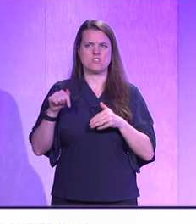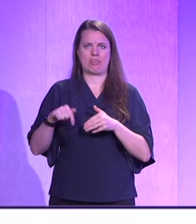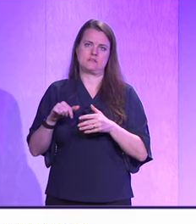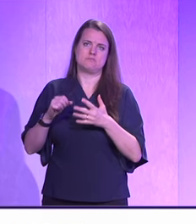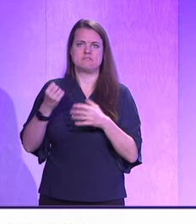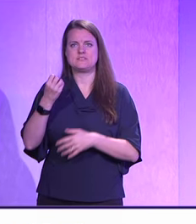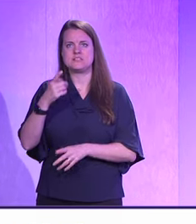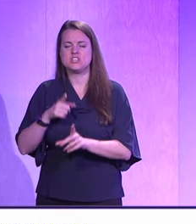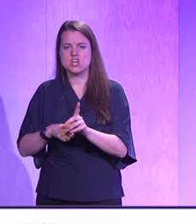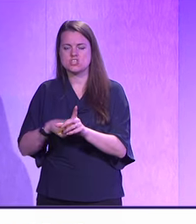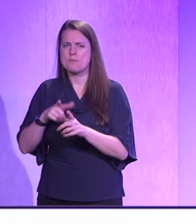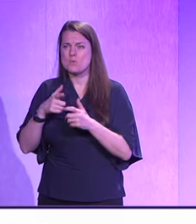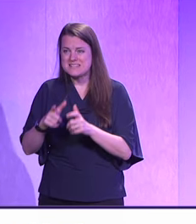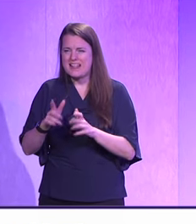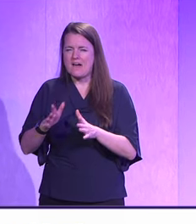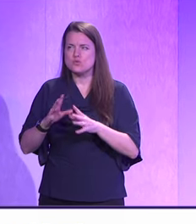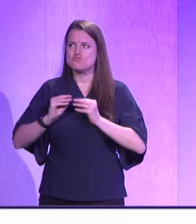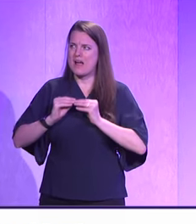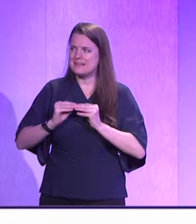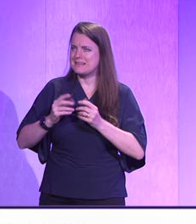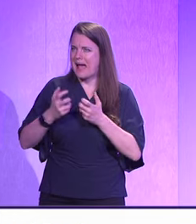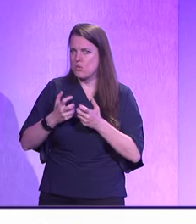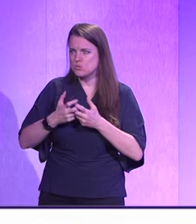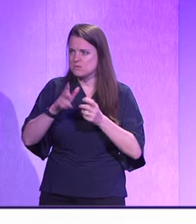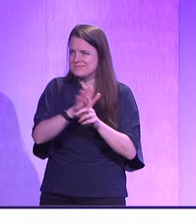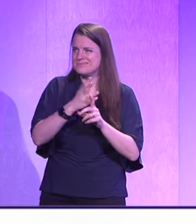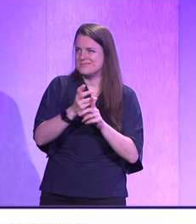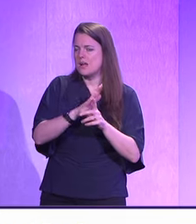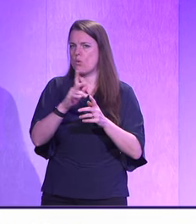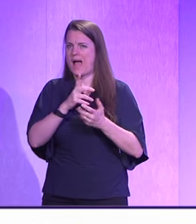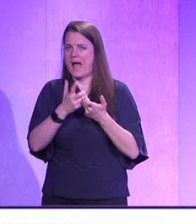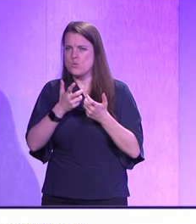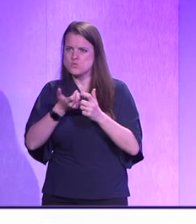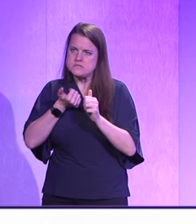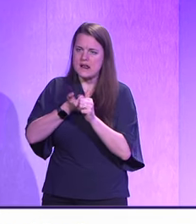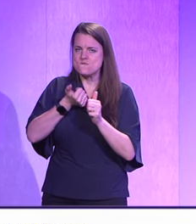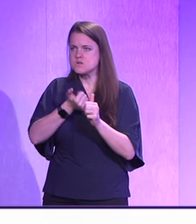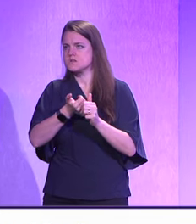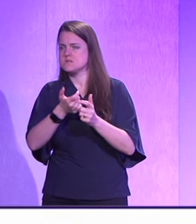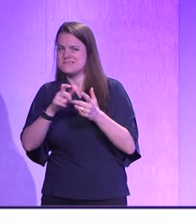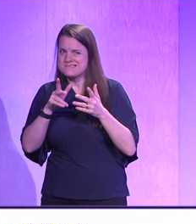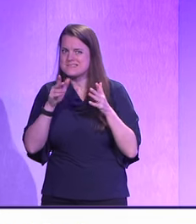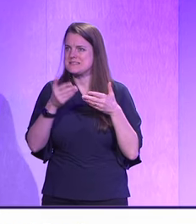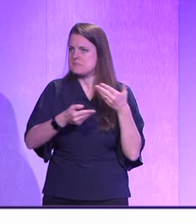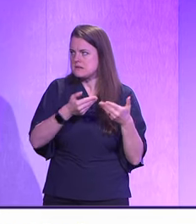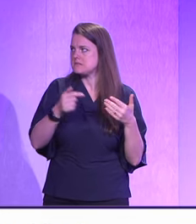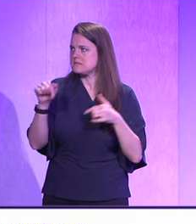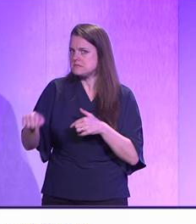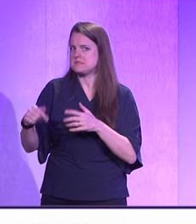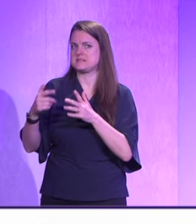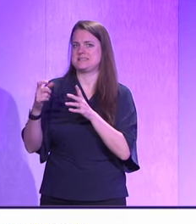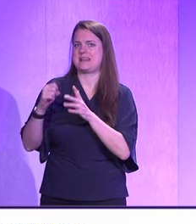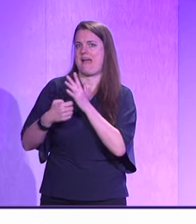years. We need to kind of rehearse the patterns, and we need to understand why we're advocating for this kind of DevOps-y way of doing things.